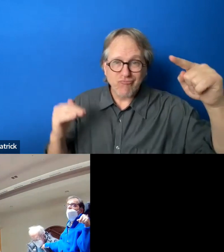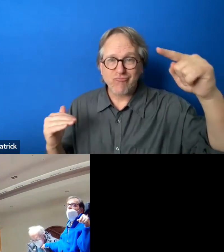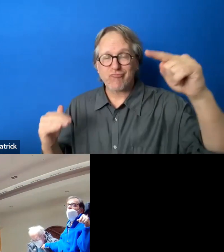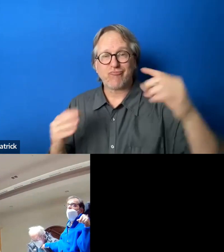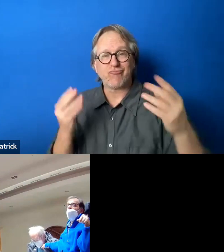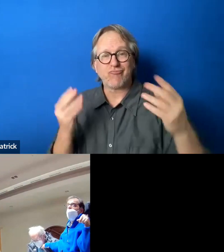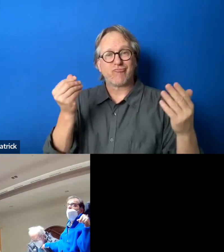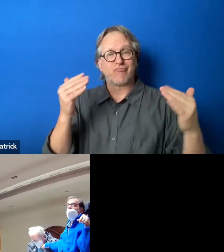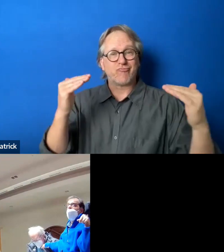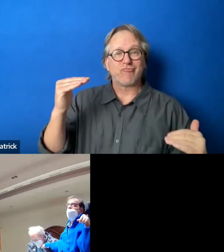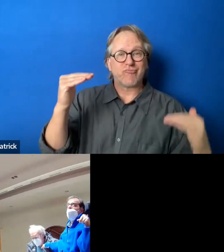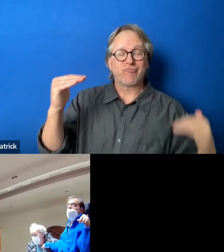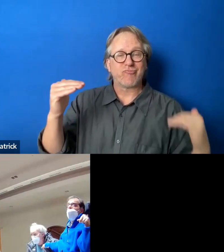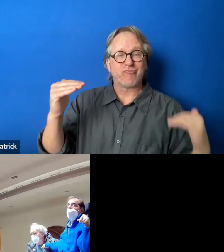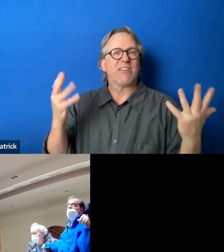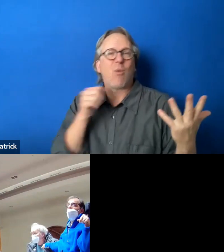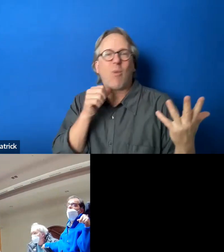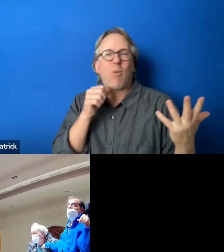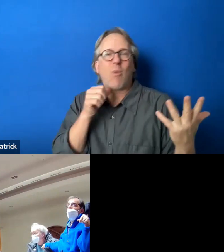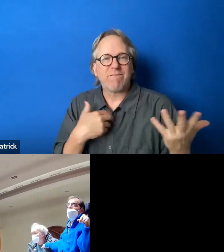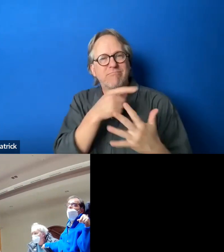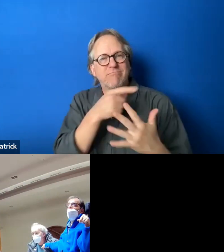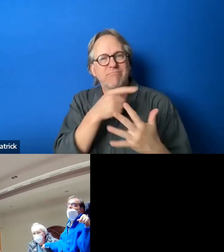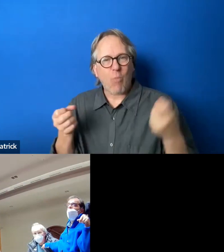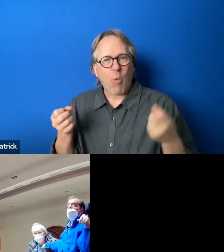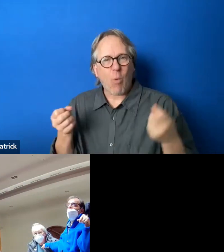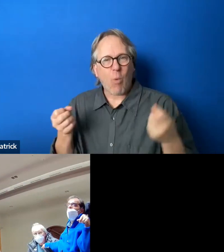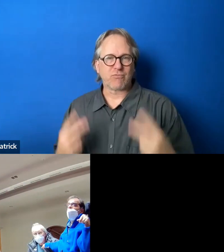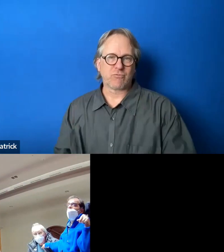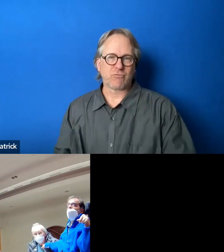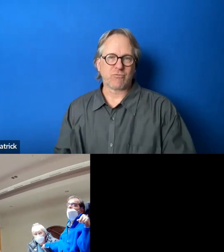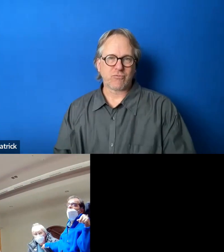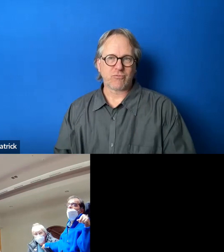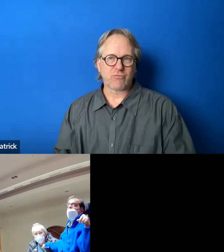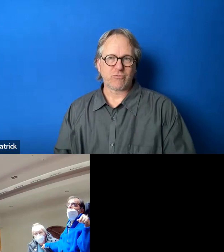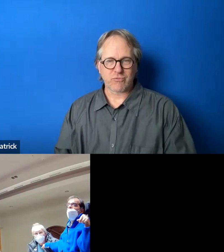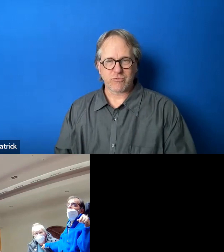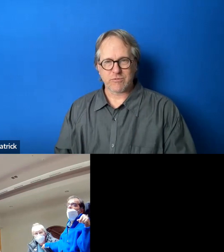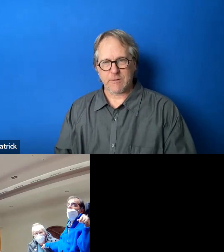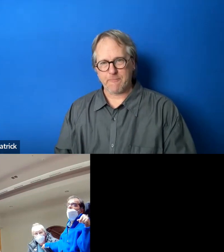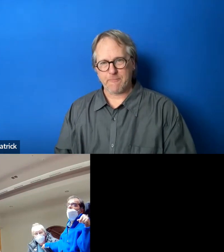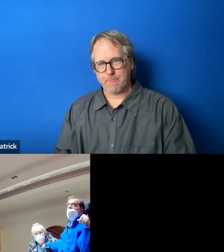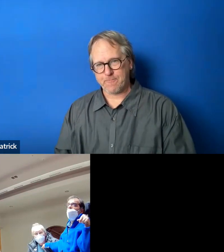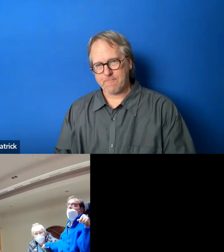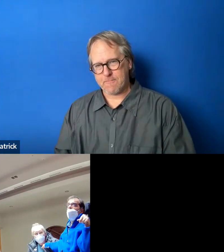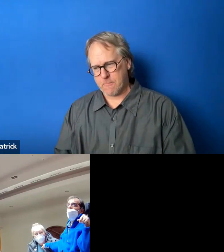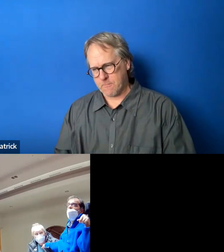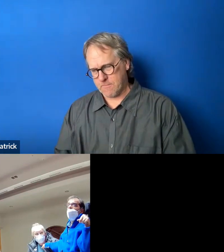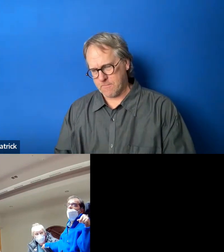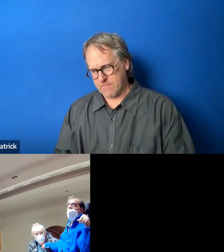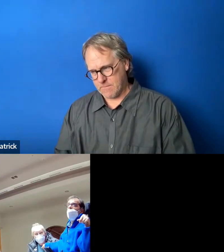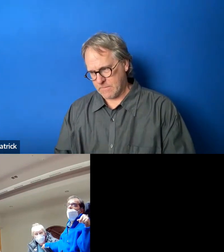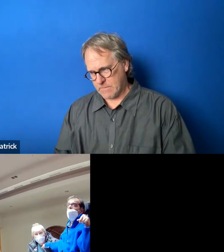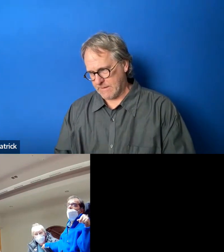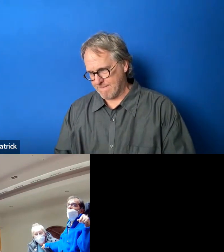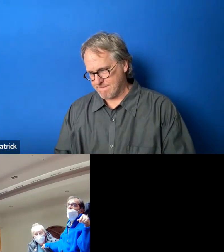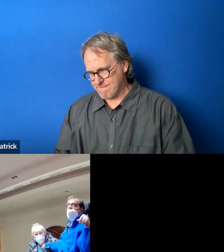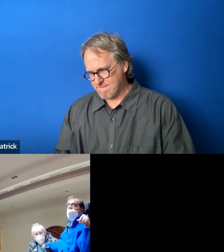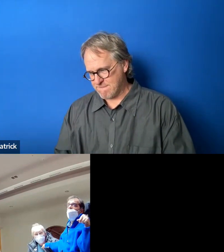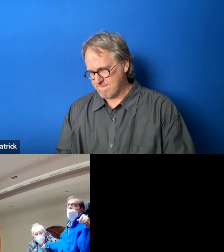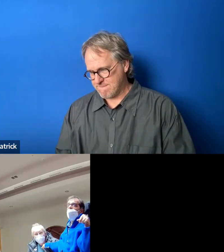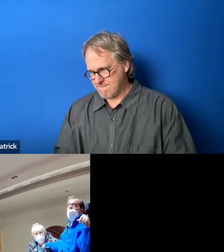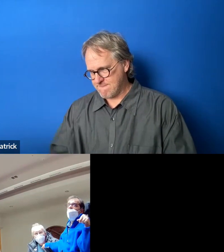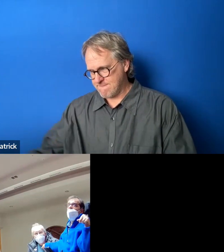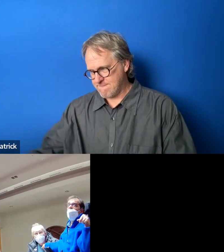folks, be sure to click the sign that you want to ask a question